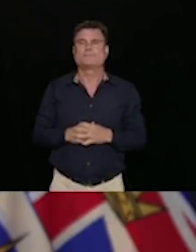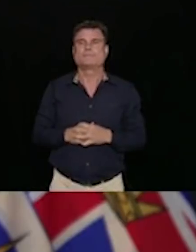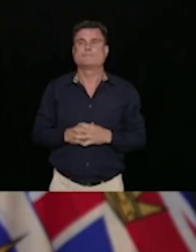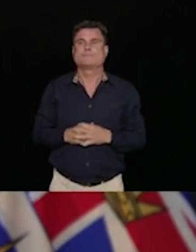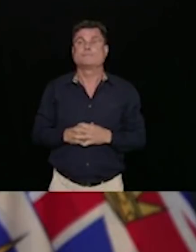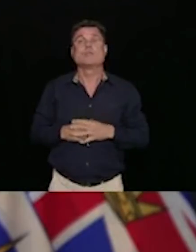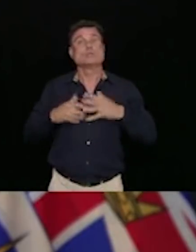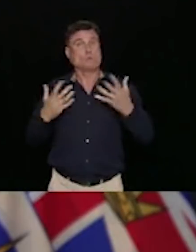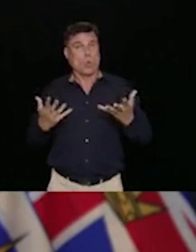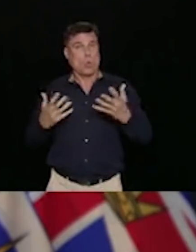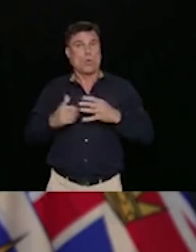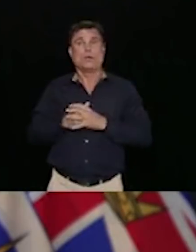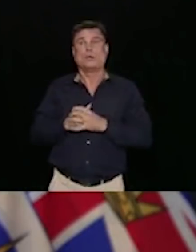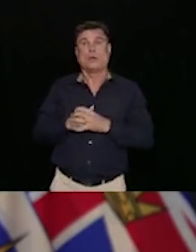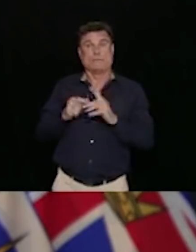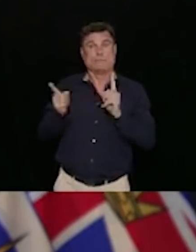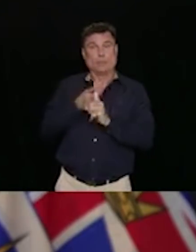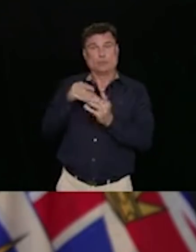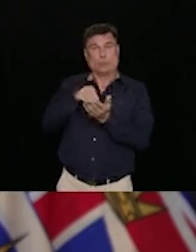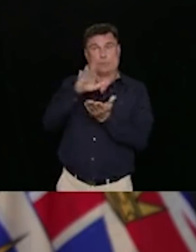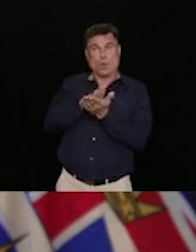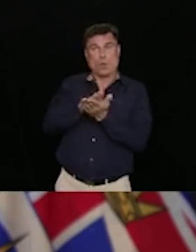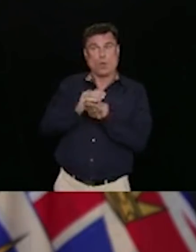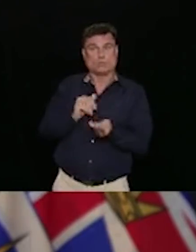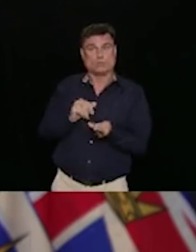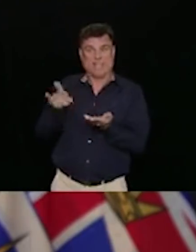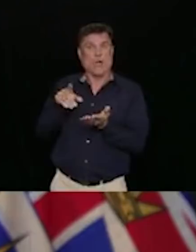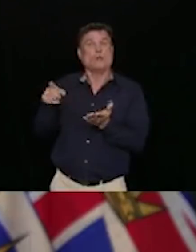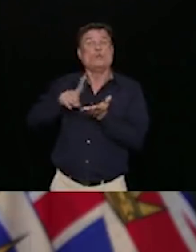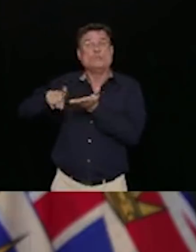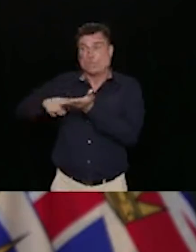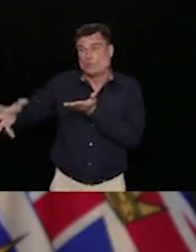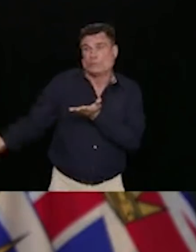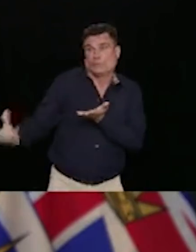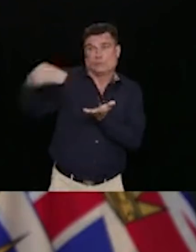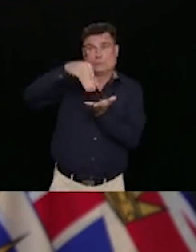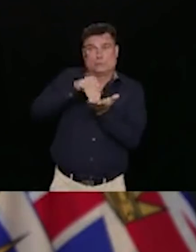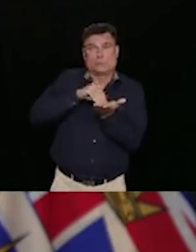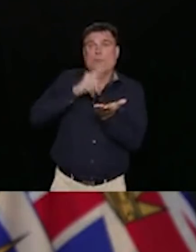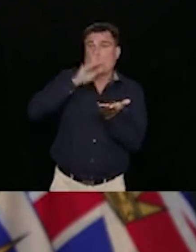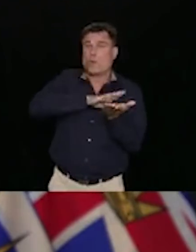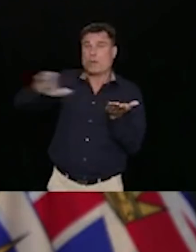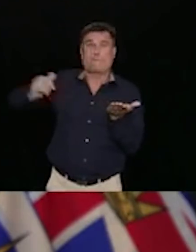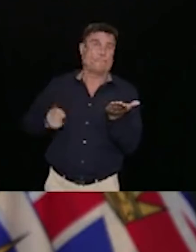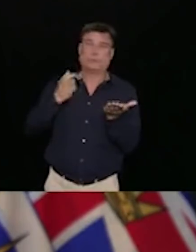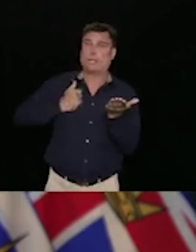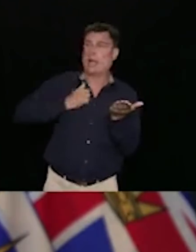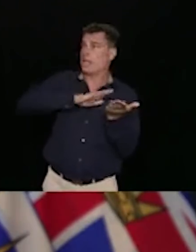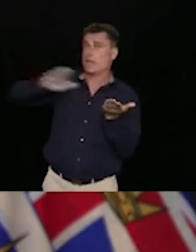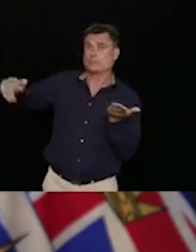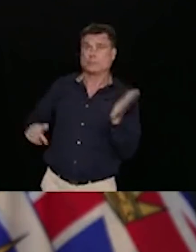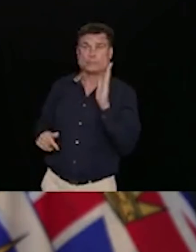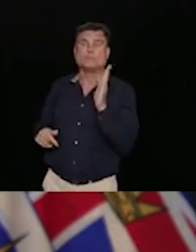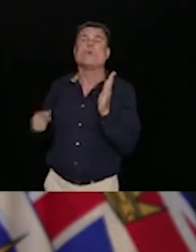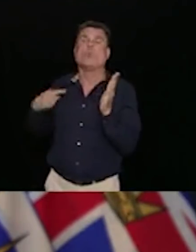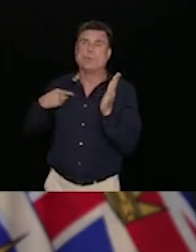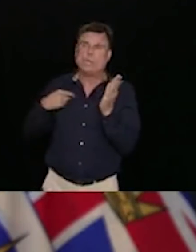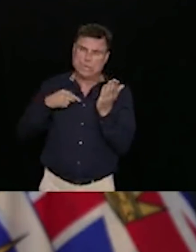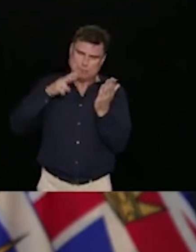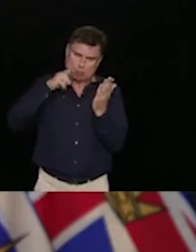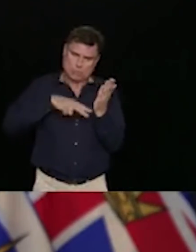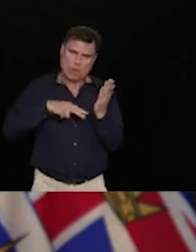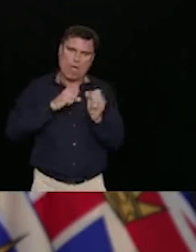virus, about our ability to protect ourselves, and about disheartening social effects that this pandemic has had.